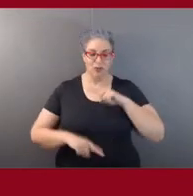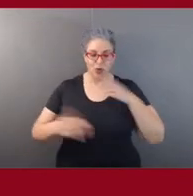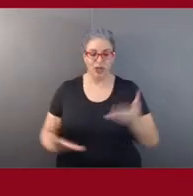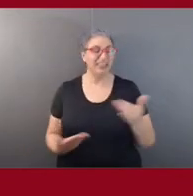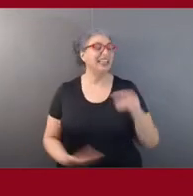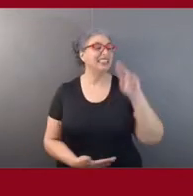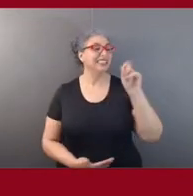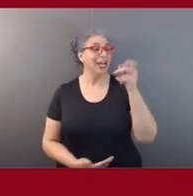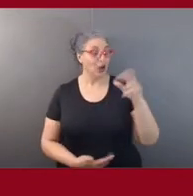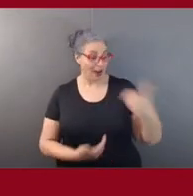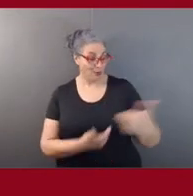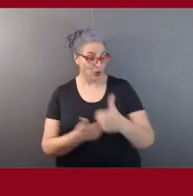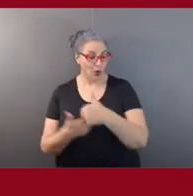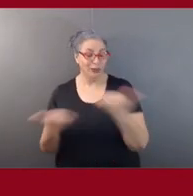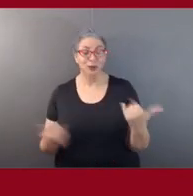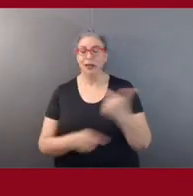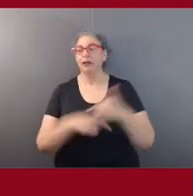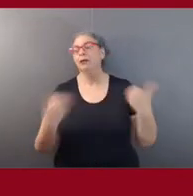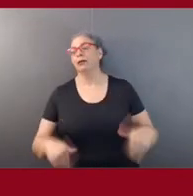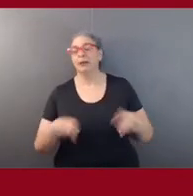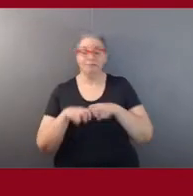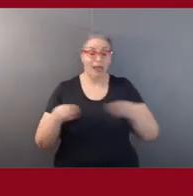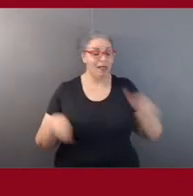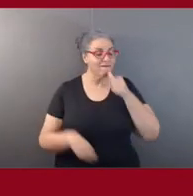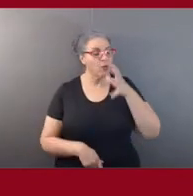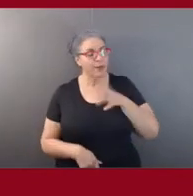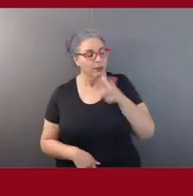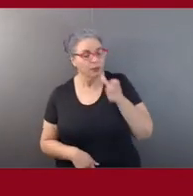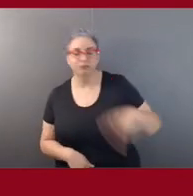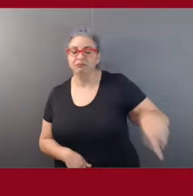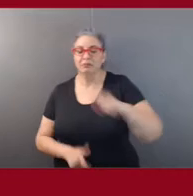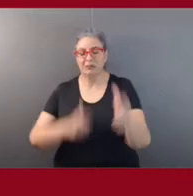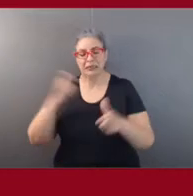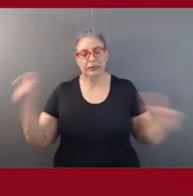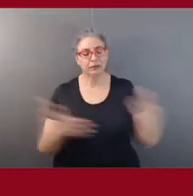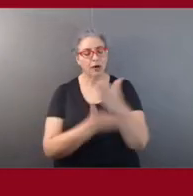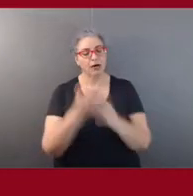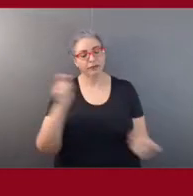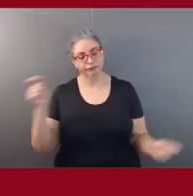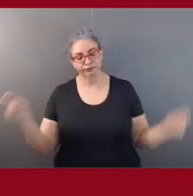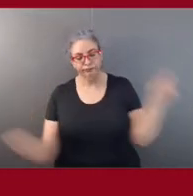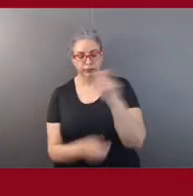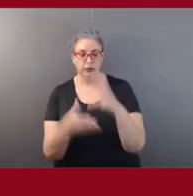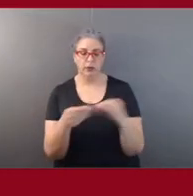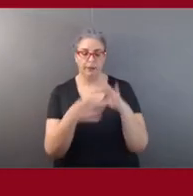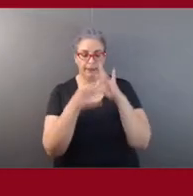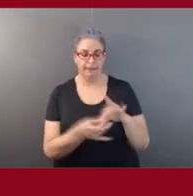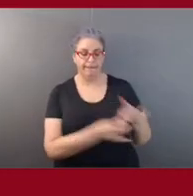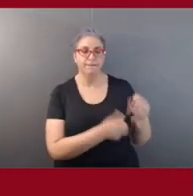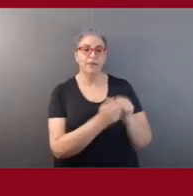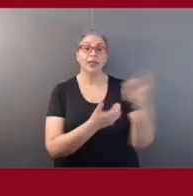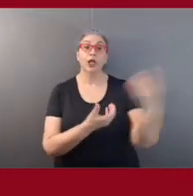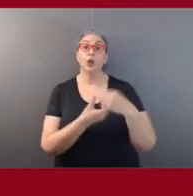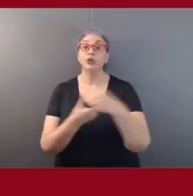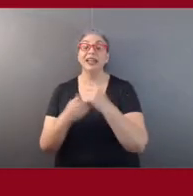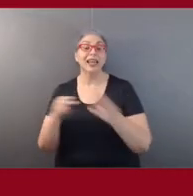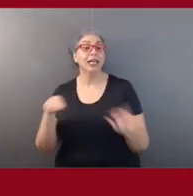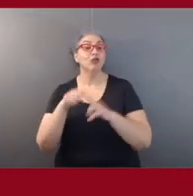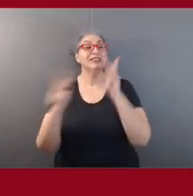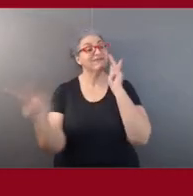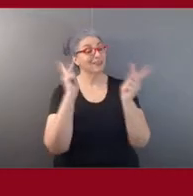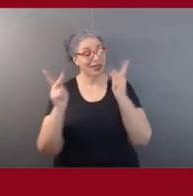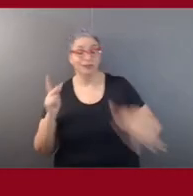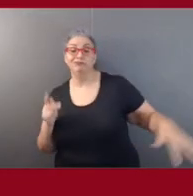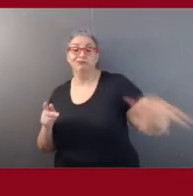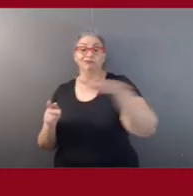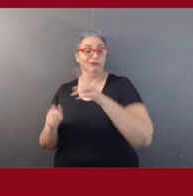and I'm joined today by an illustrious panel of women who are a major part of evolving the narrative around inclusion and increasing